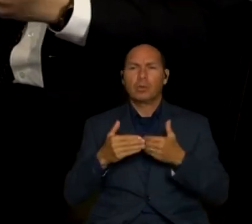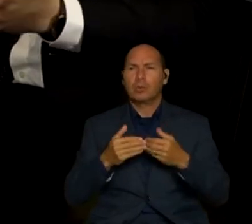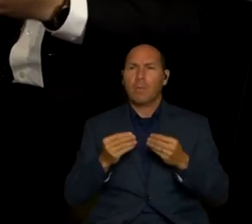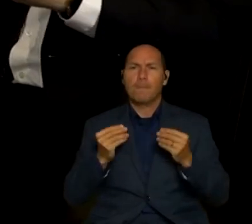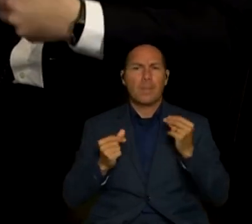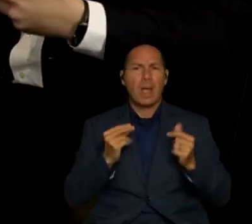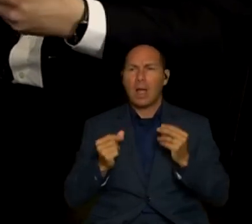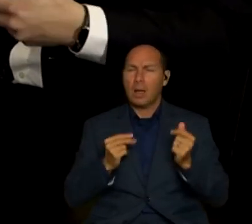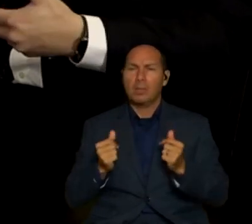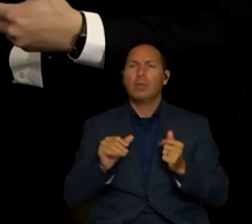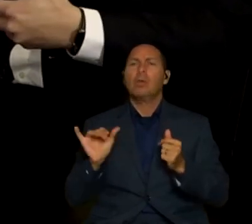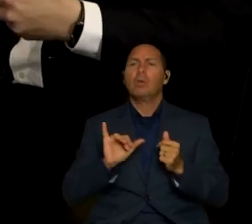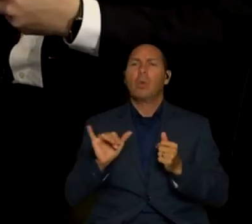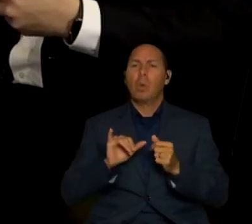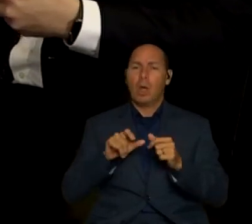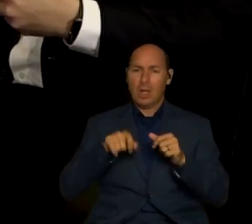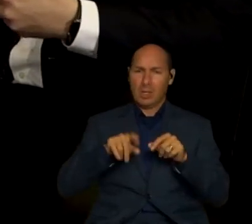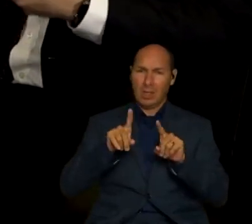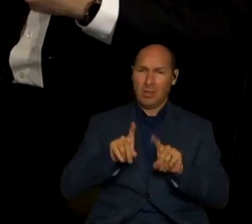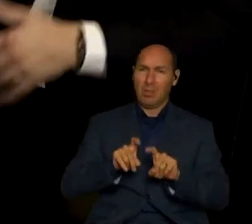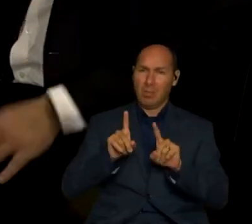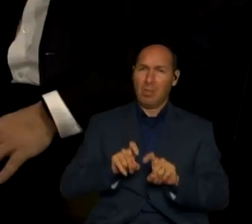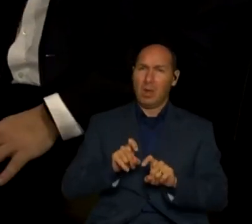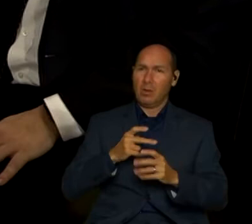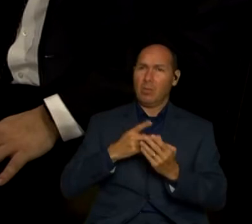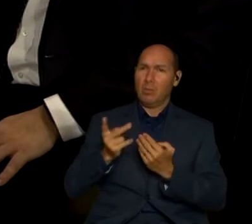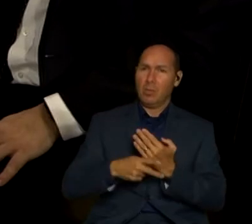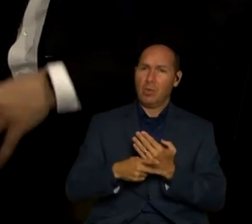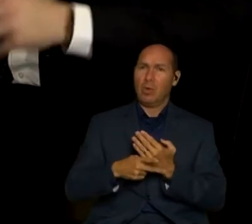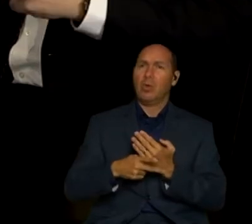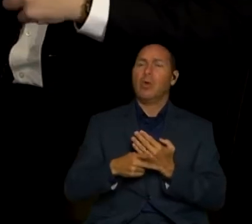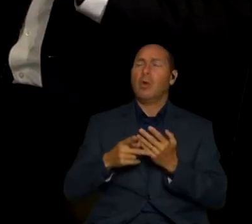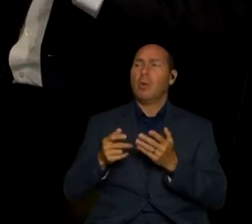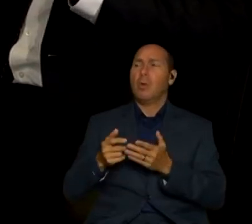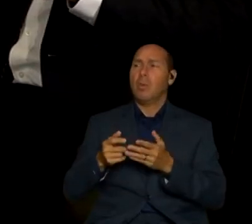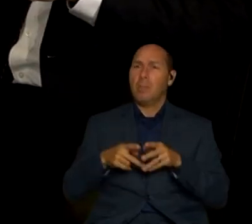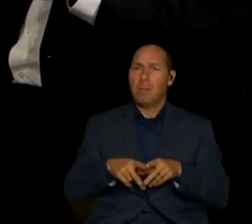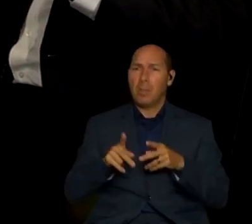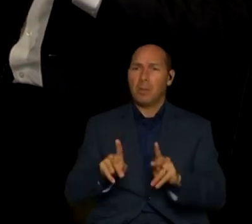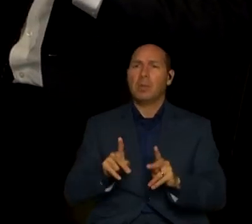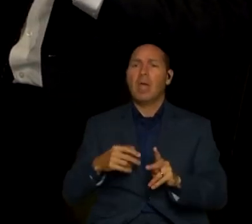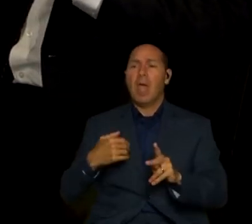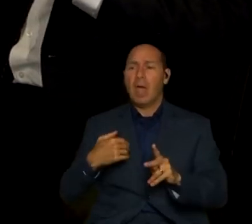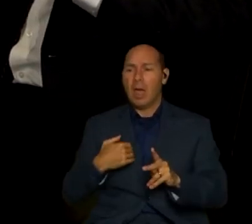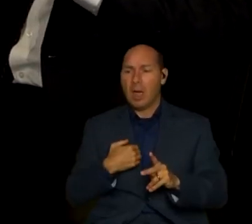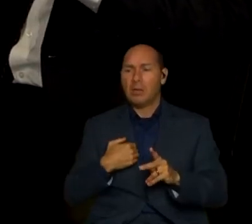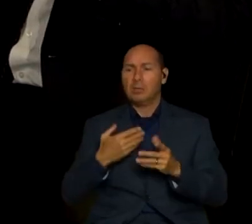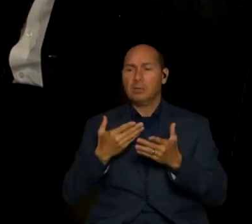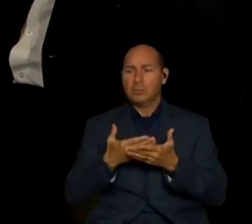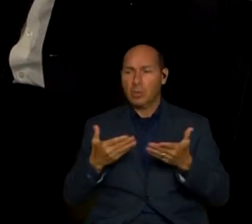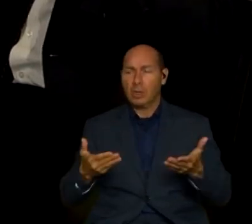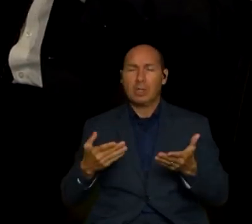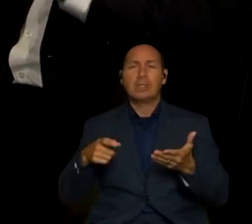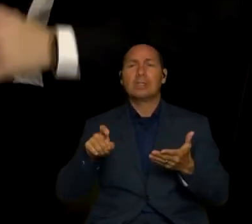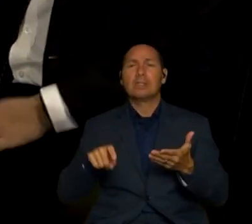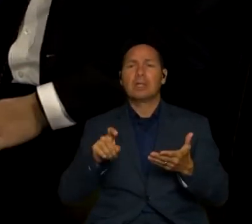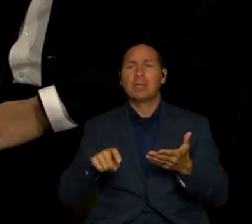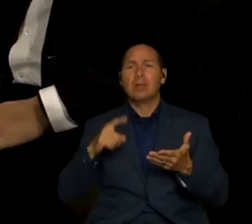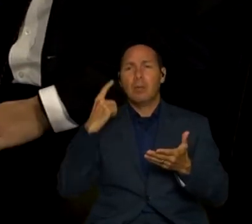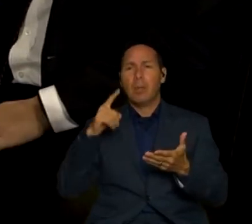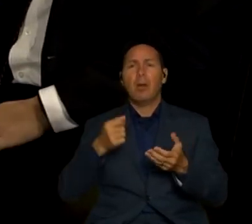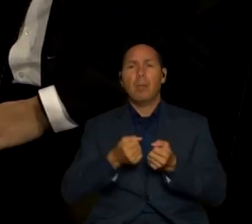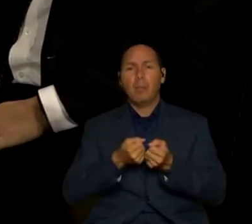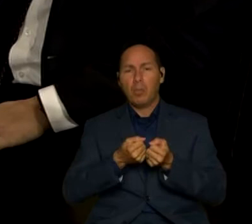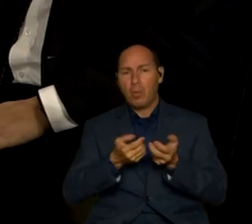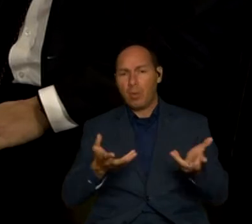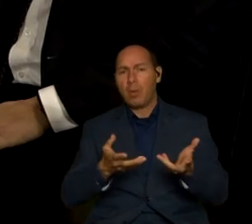program will help us to have a better resources and tools to actually provide that